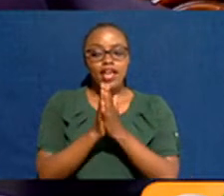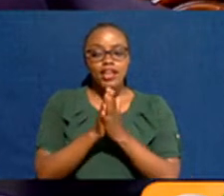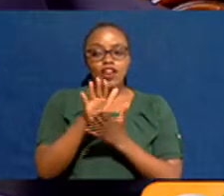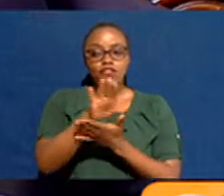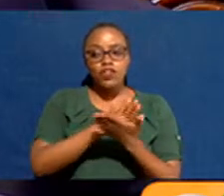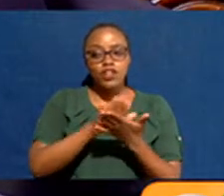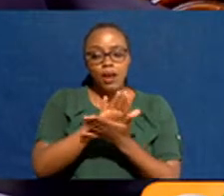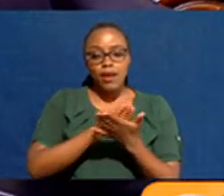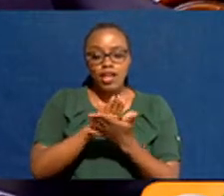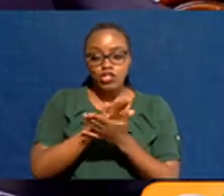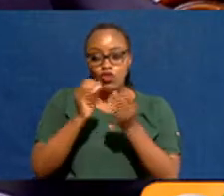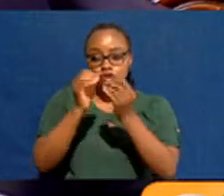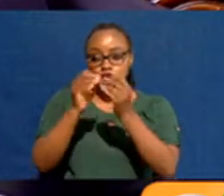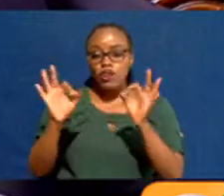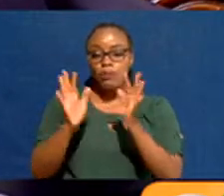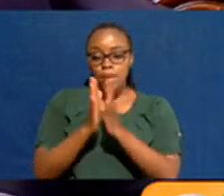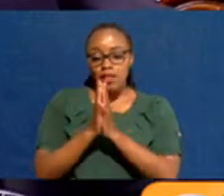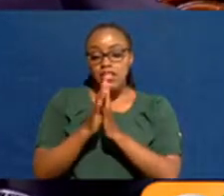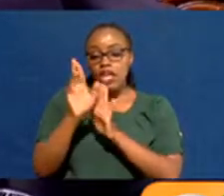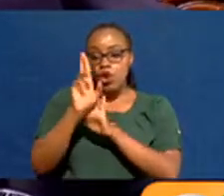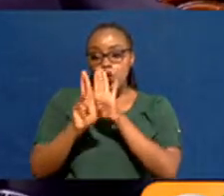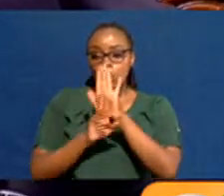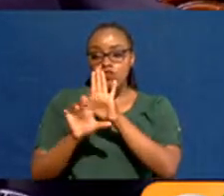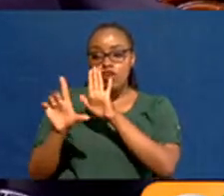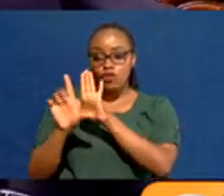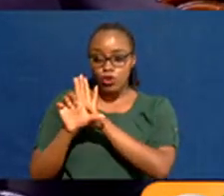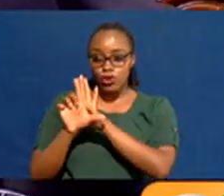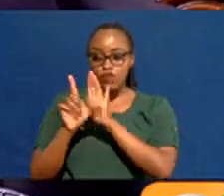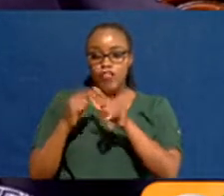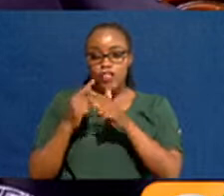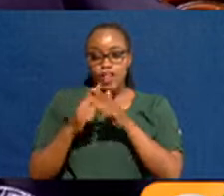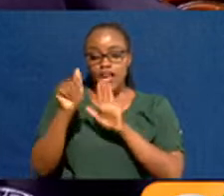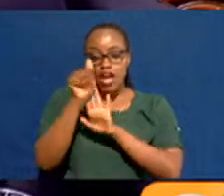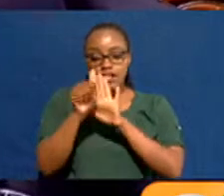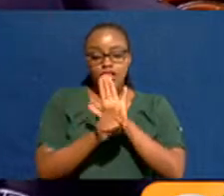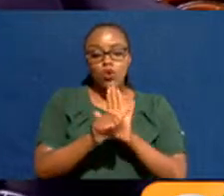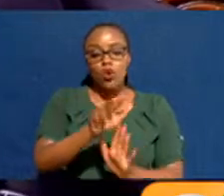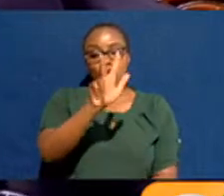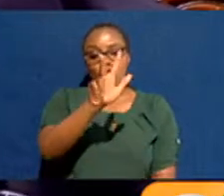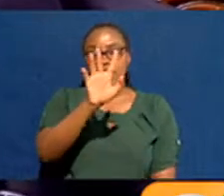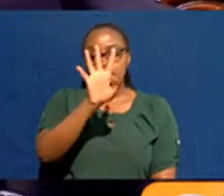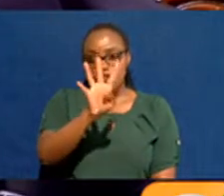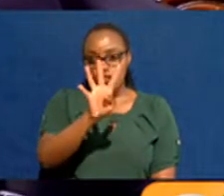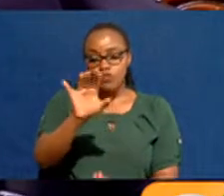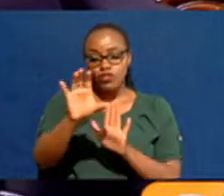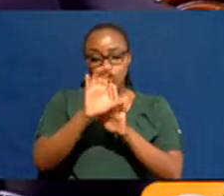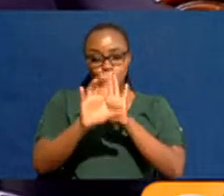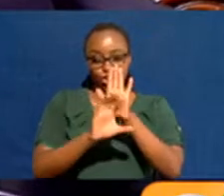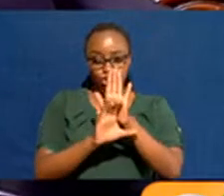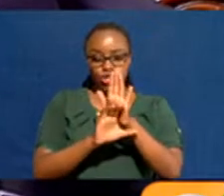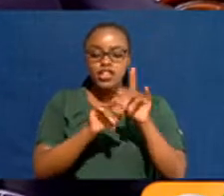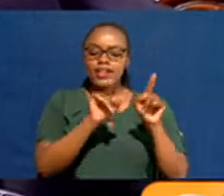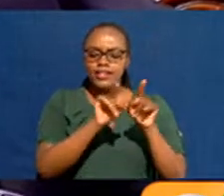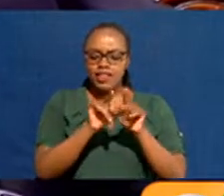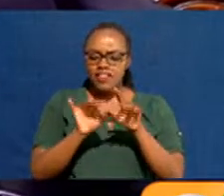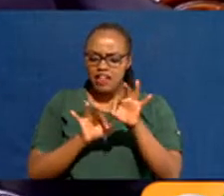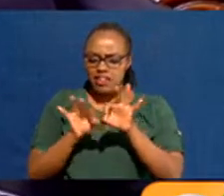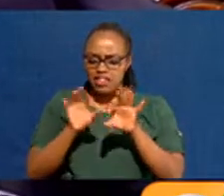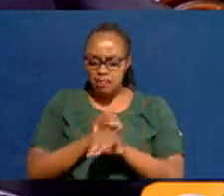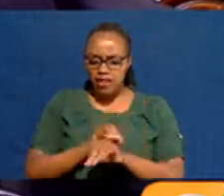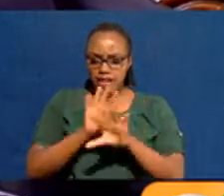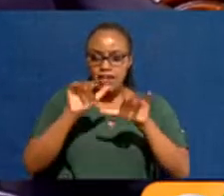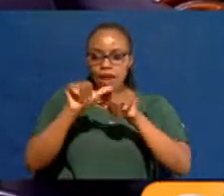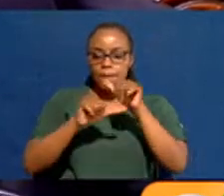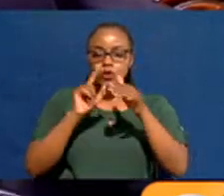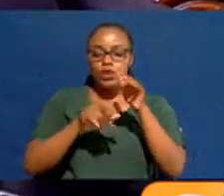fundamental freedoms and rule of law." Now, Article 34 of the Constitution is explicit on